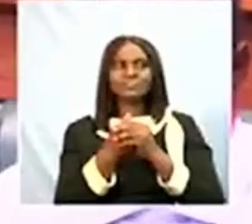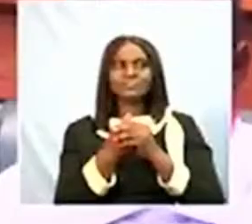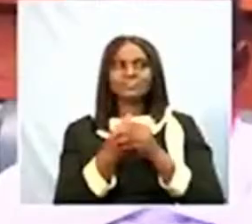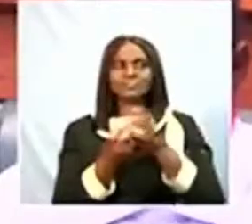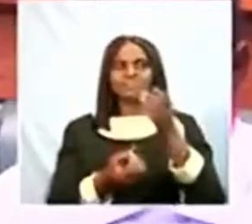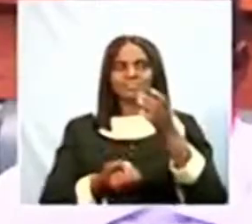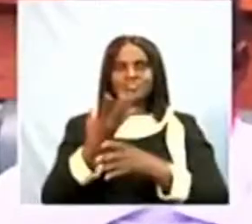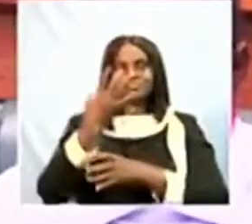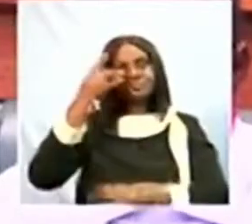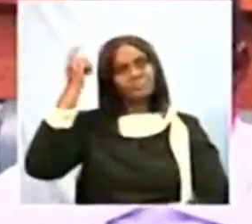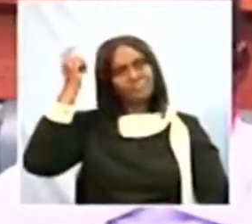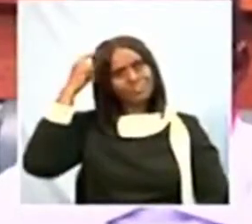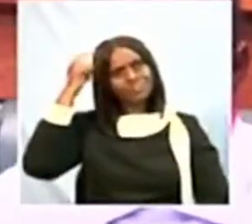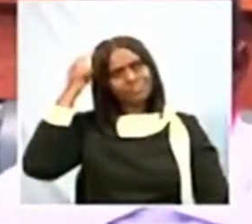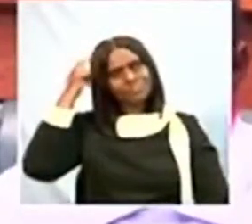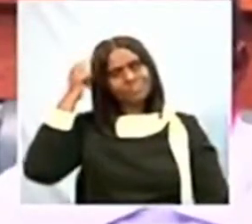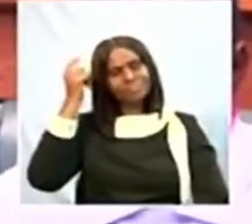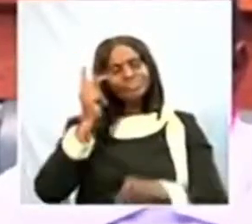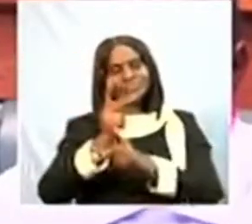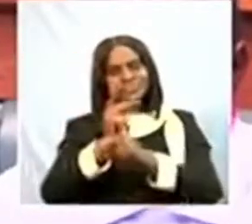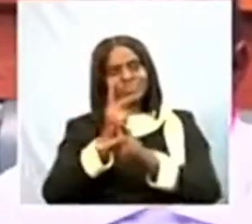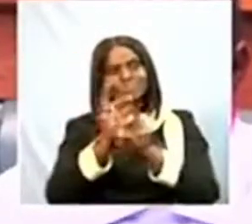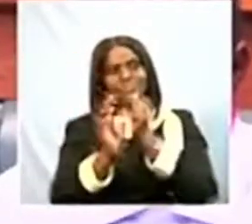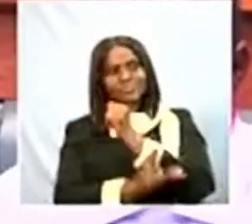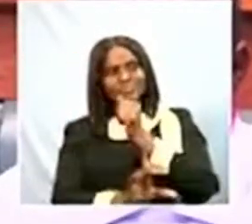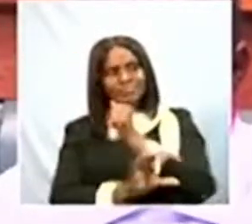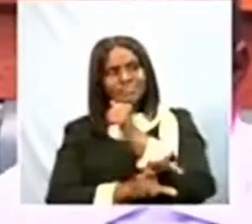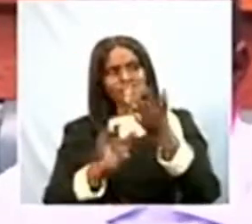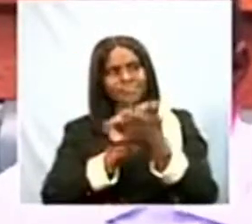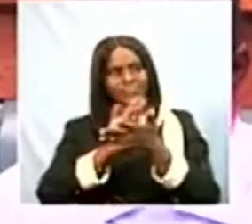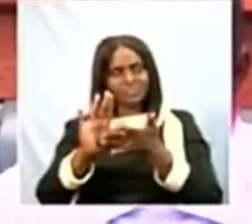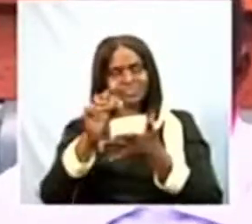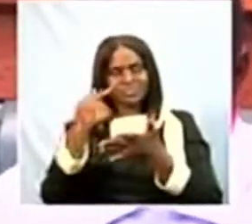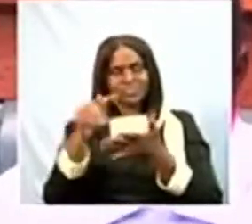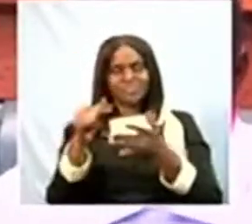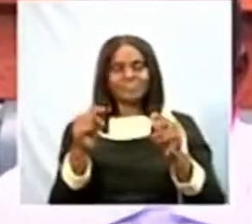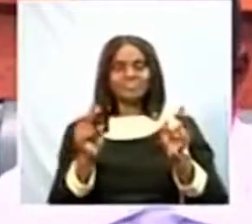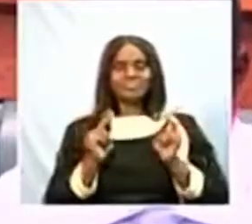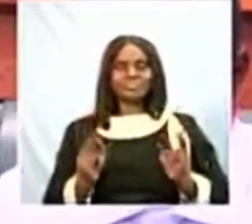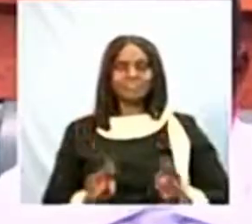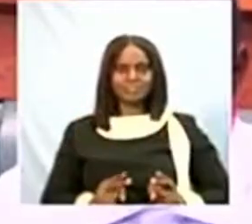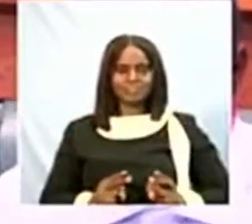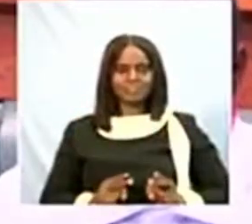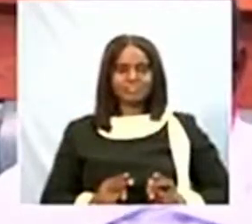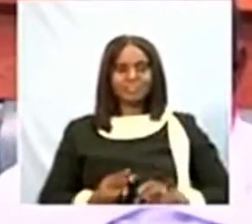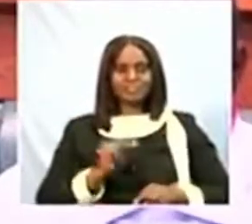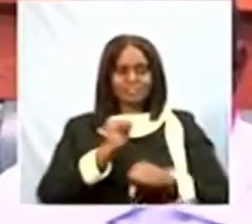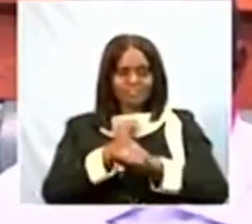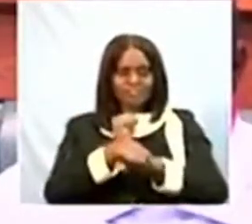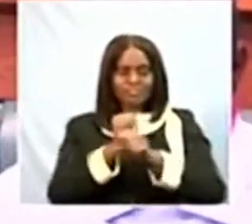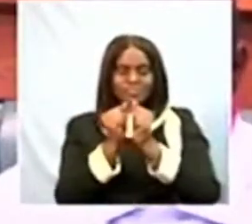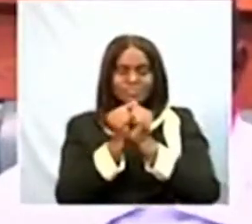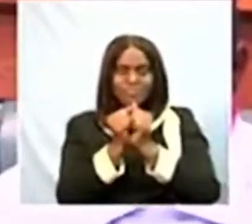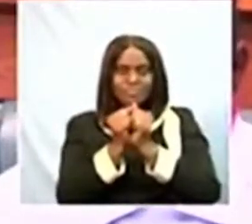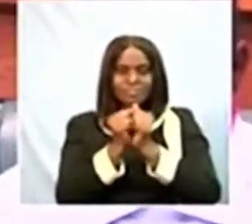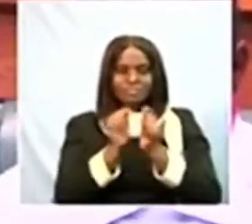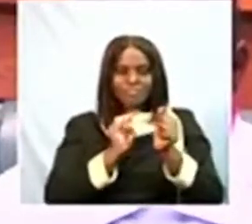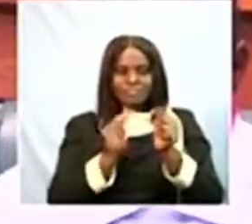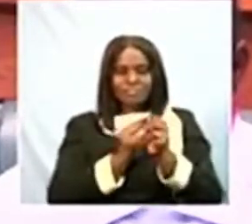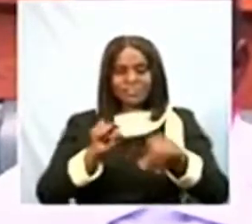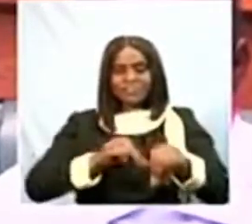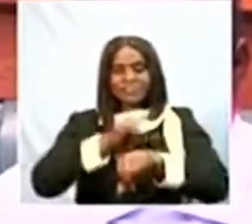the mentality of keeping our country clean, green, and healthy. We should come together as a